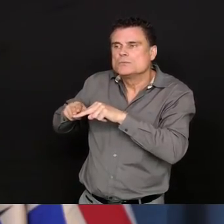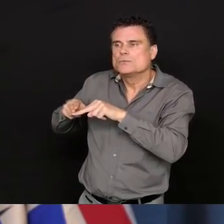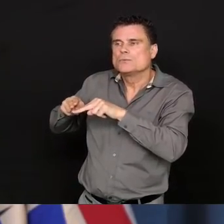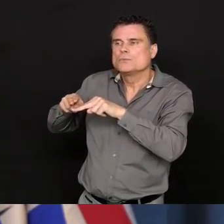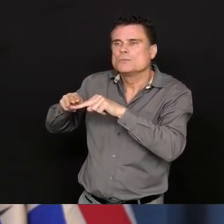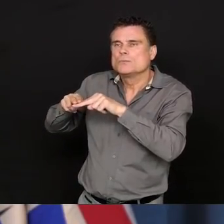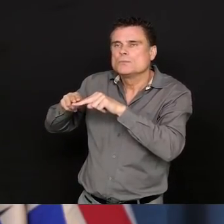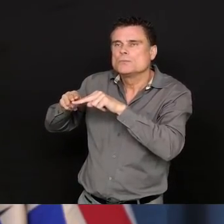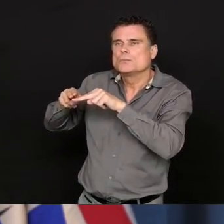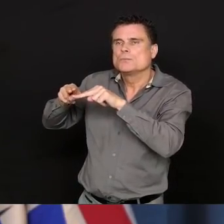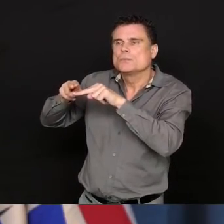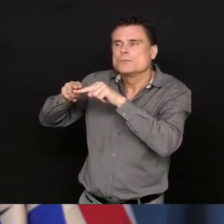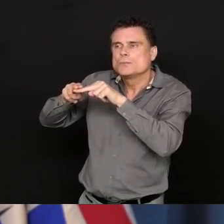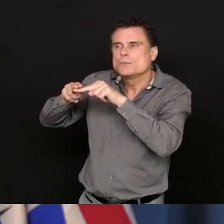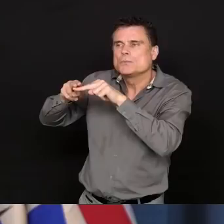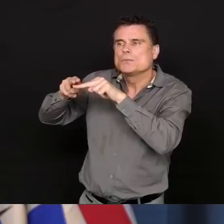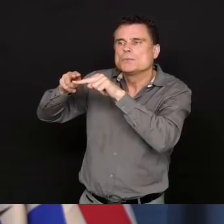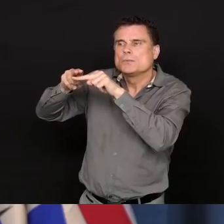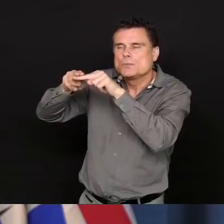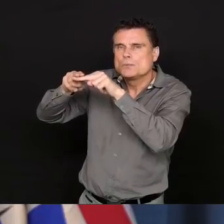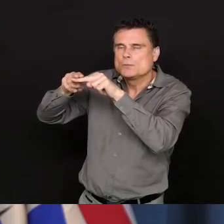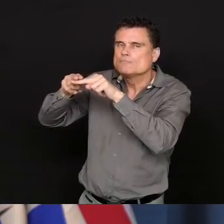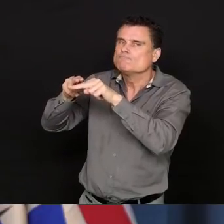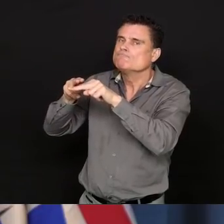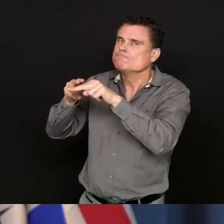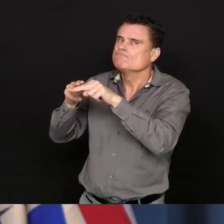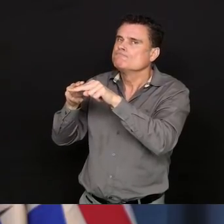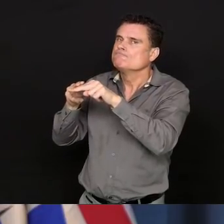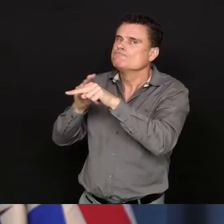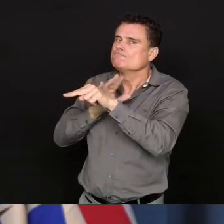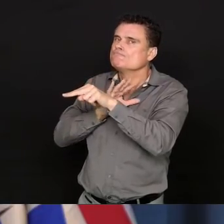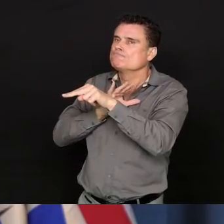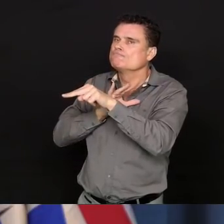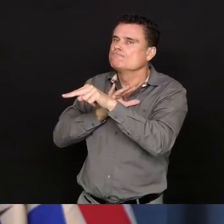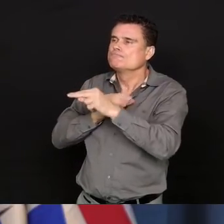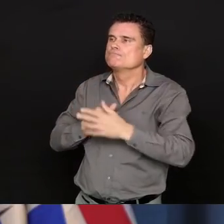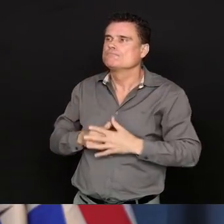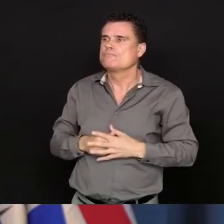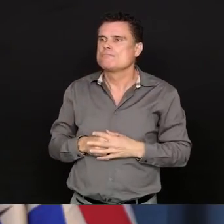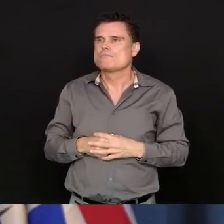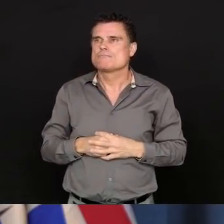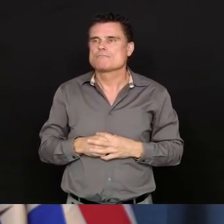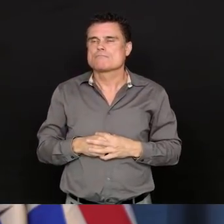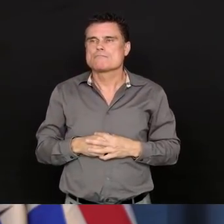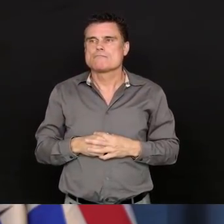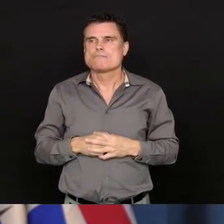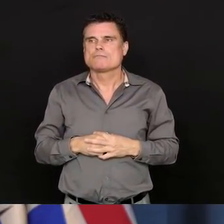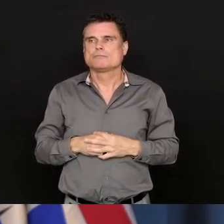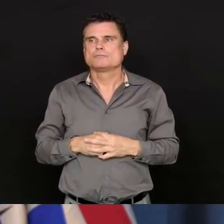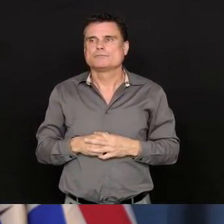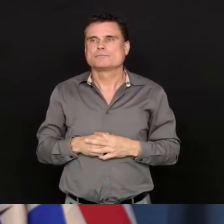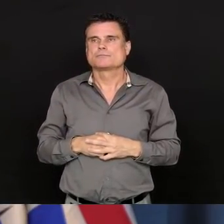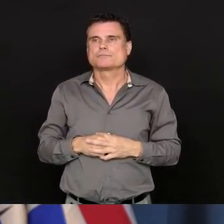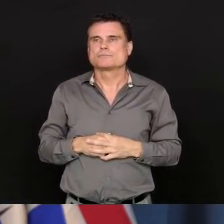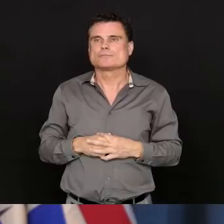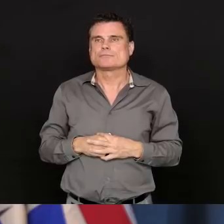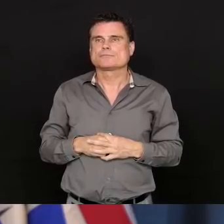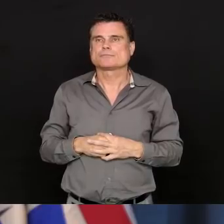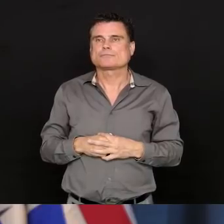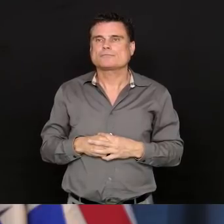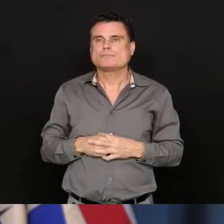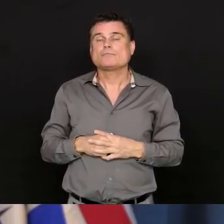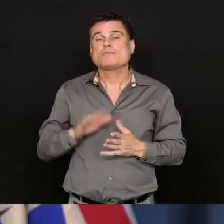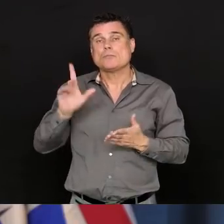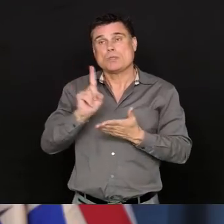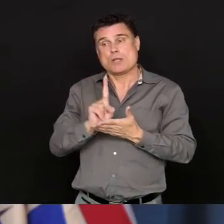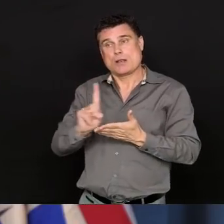more data points now than when I presented a week ago. Our epi curve and some of the modeling, so